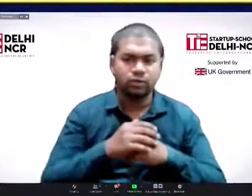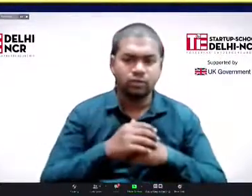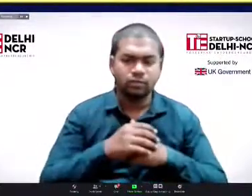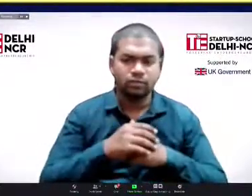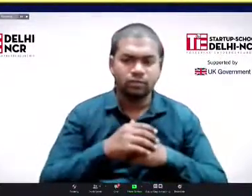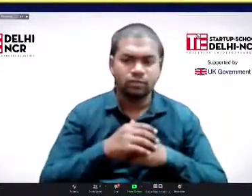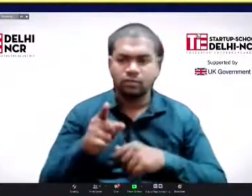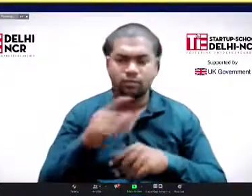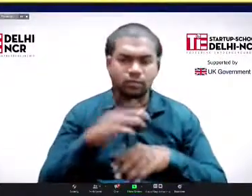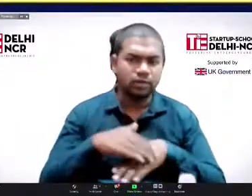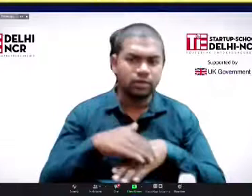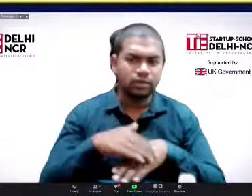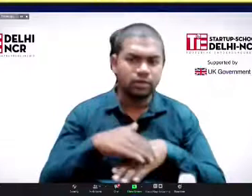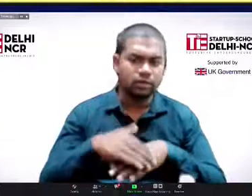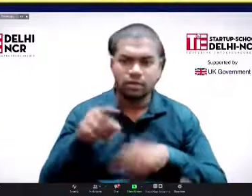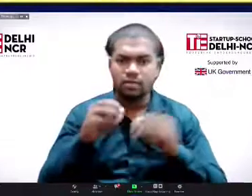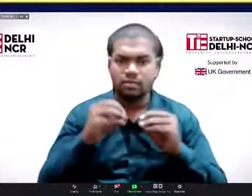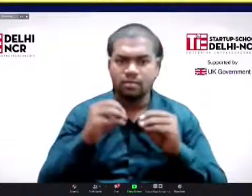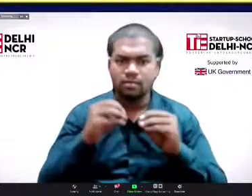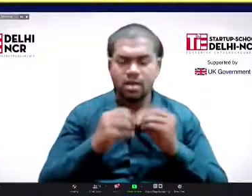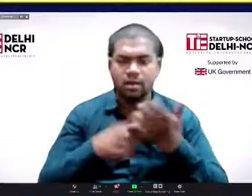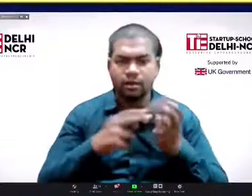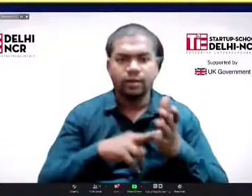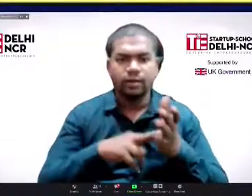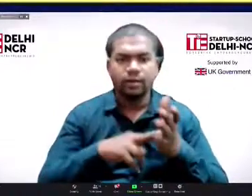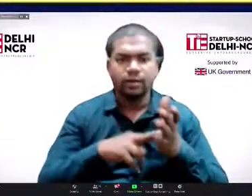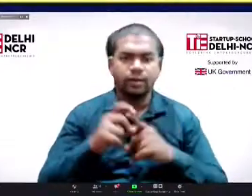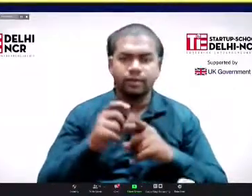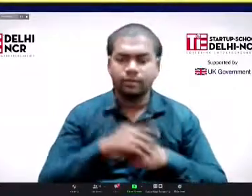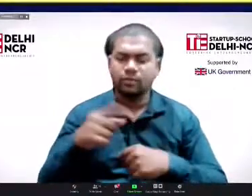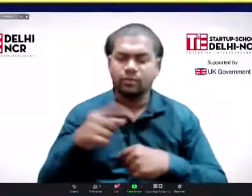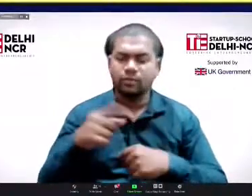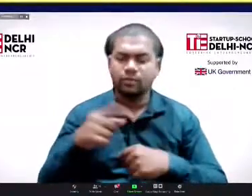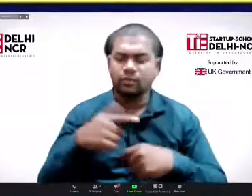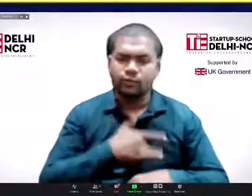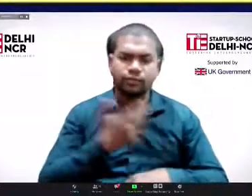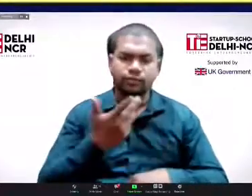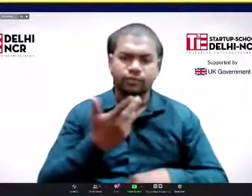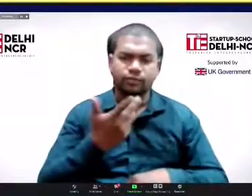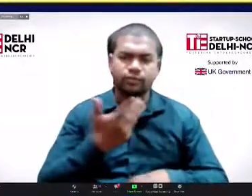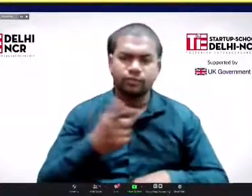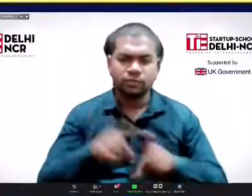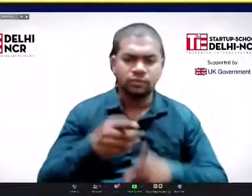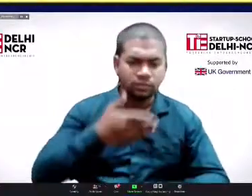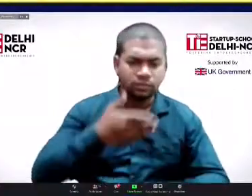the experience of this brand? What does it feel like? What does it smell